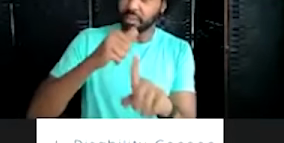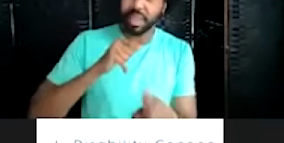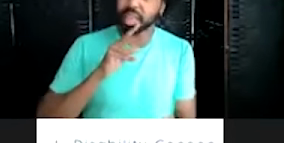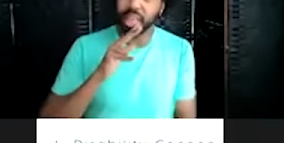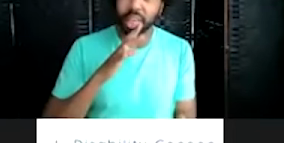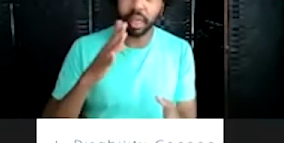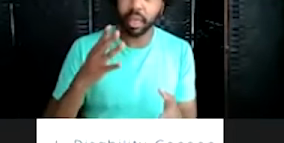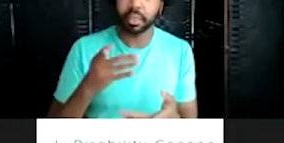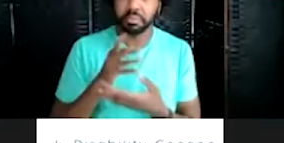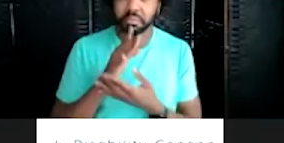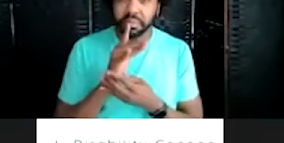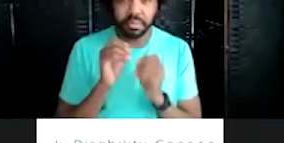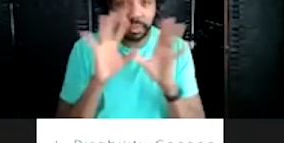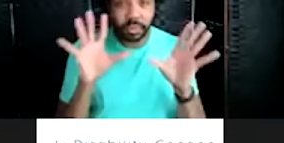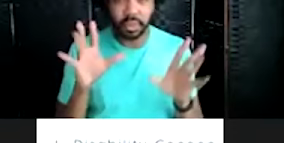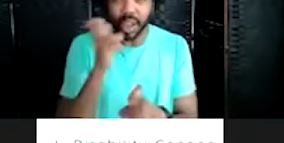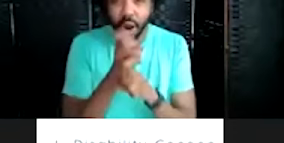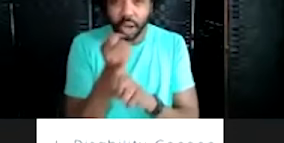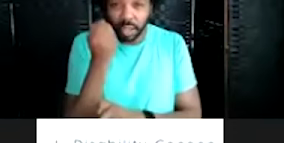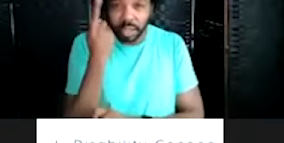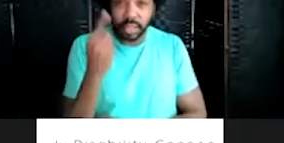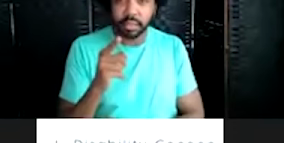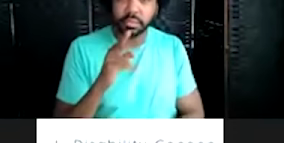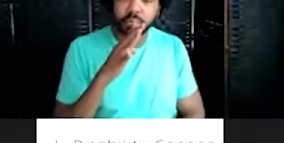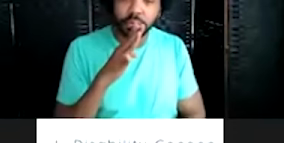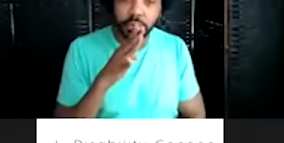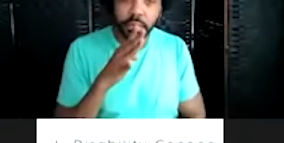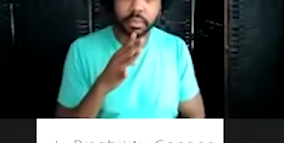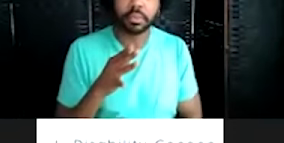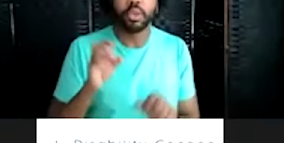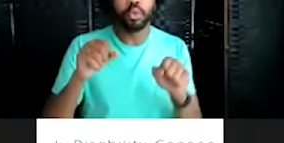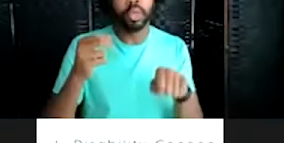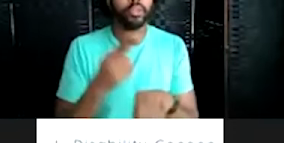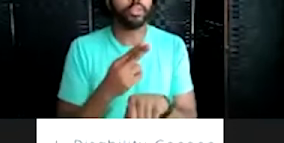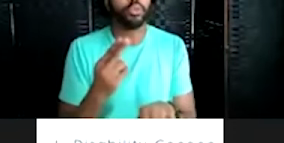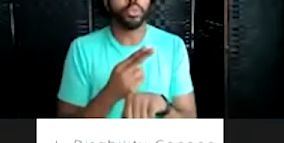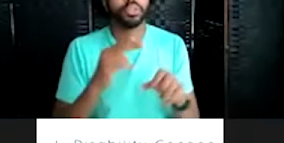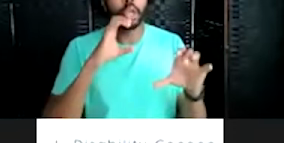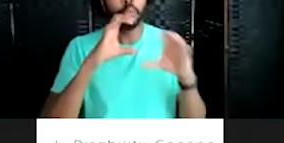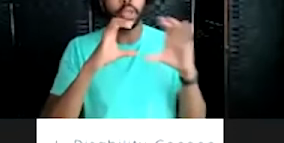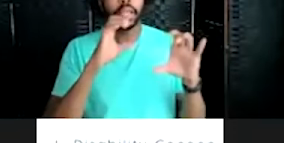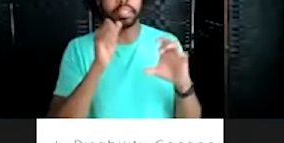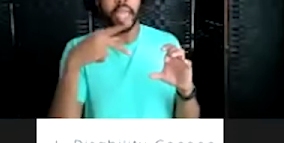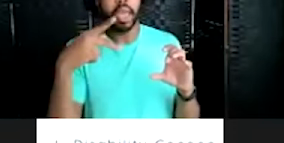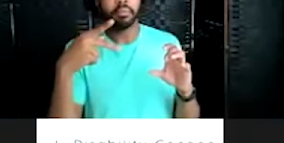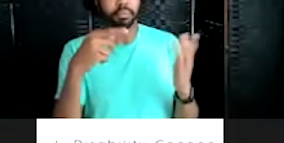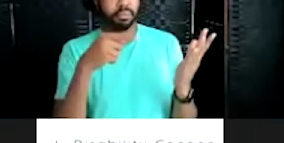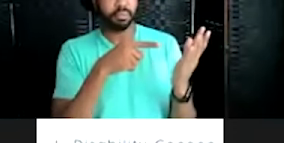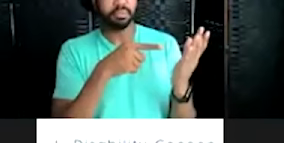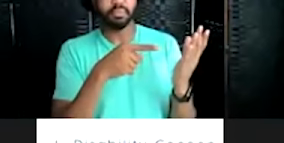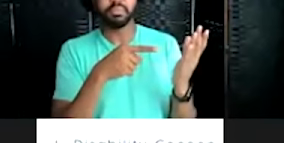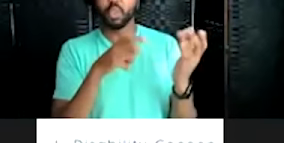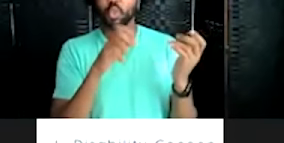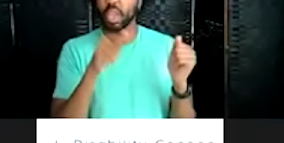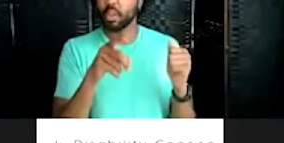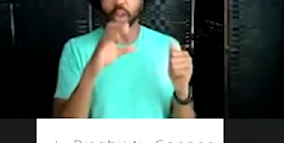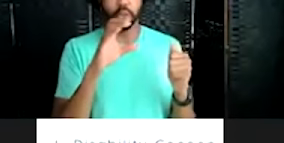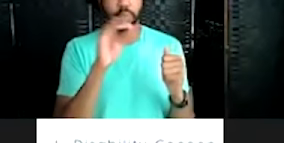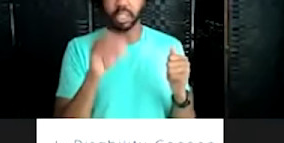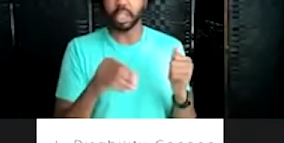is difficult to understand, using a communication app is 100% possible. You might have to trick